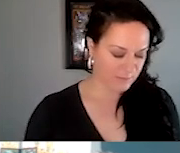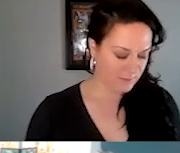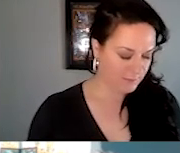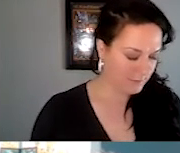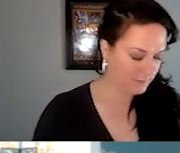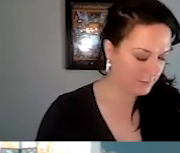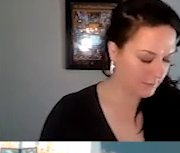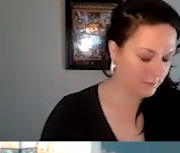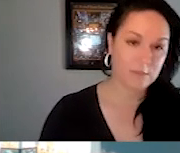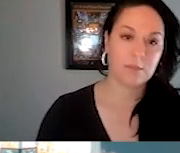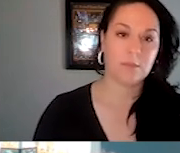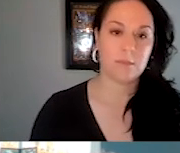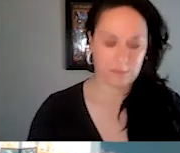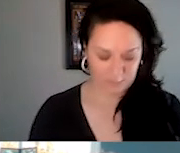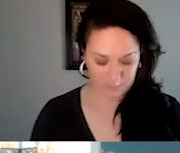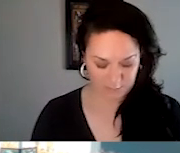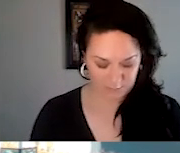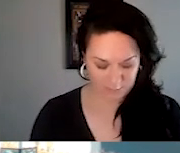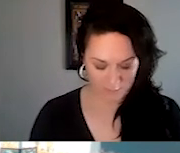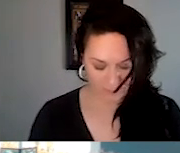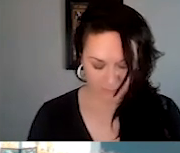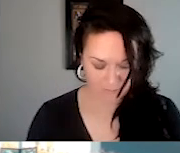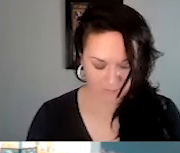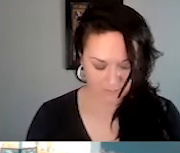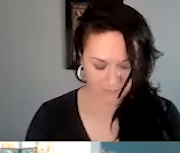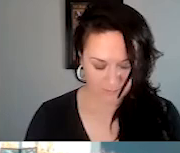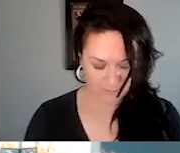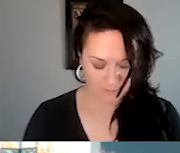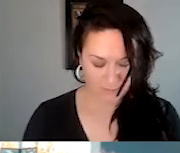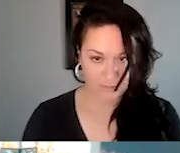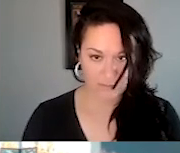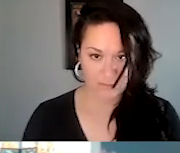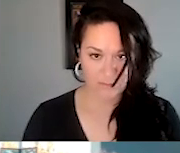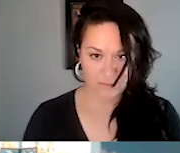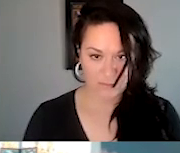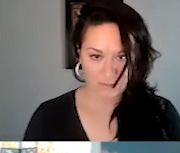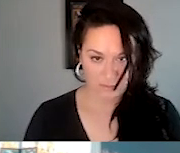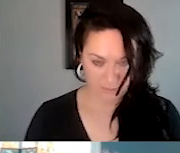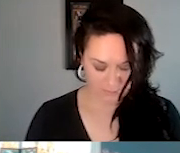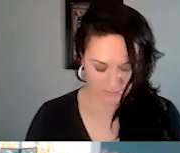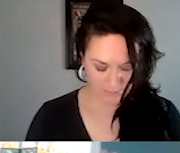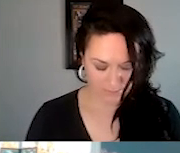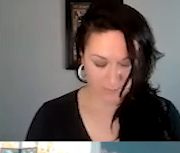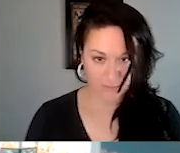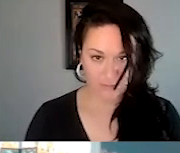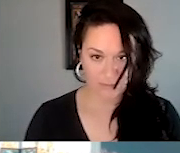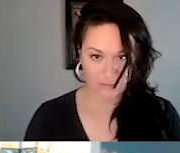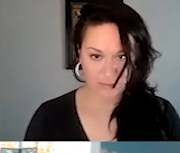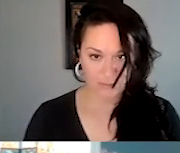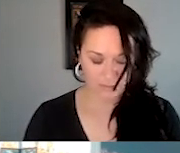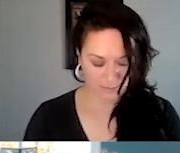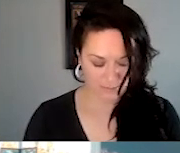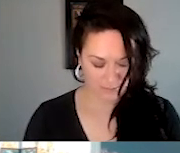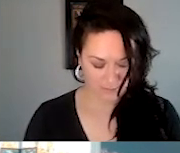this, but we know that it's harmful, that the way that it's made is not regulated, and it is